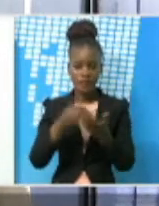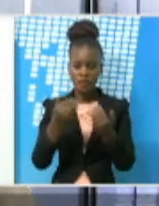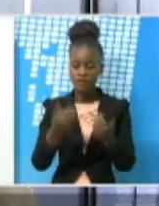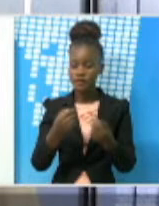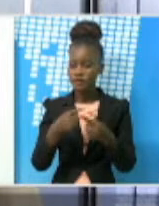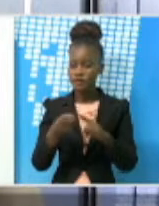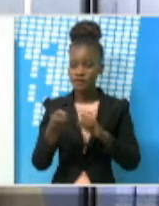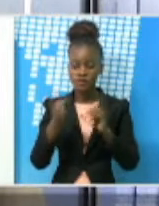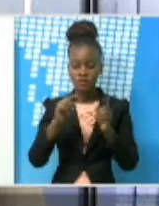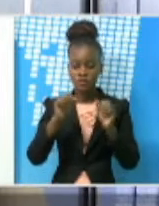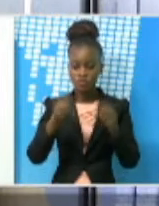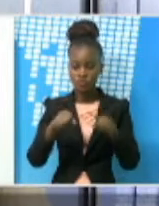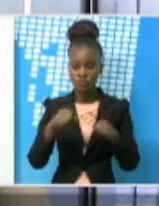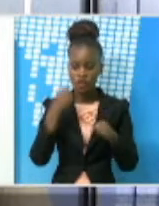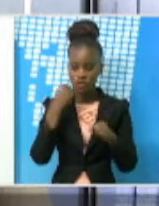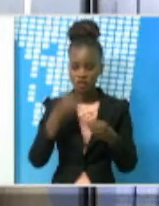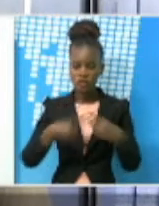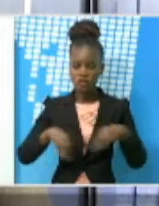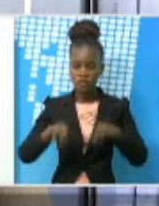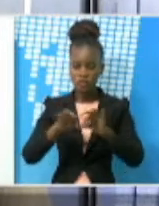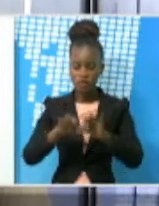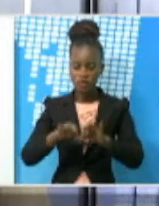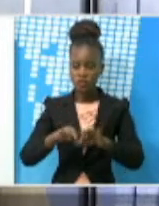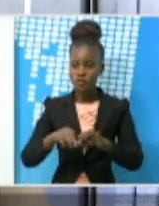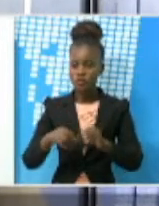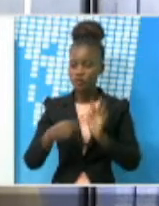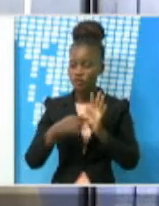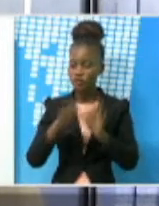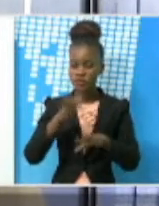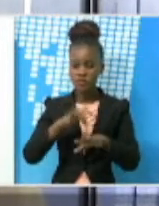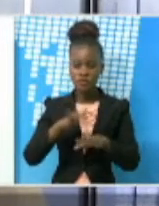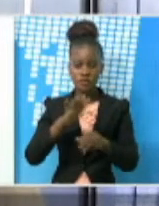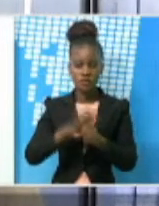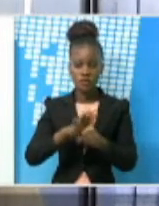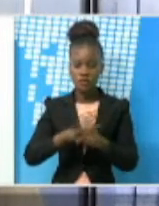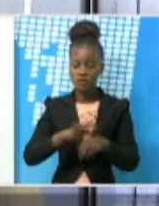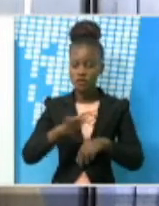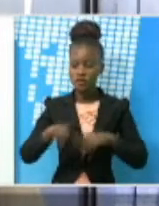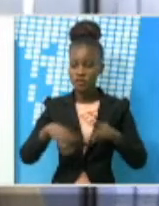they access it, it is important to note that most of the people are not,